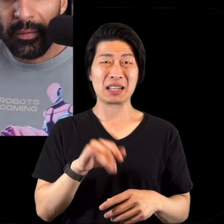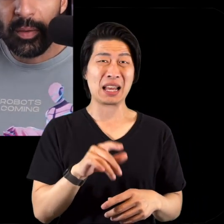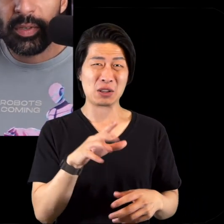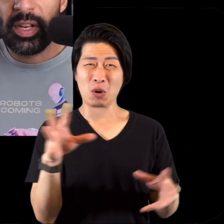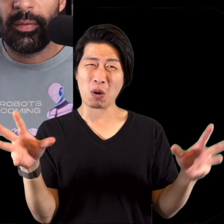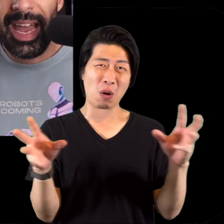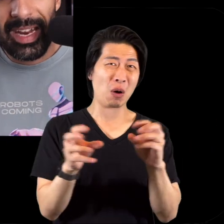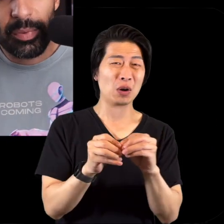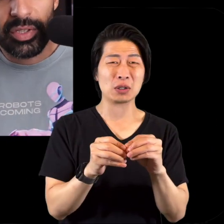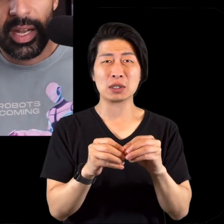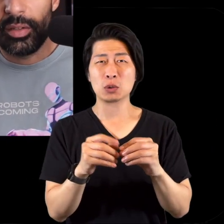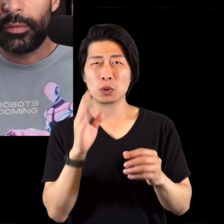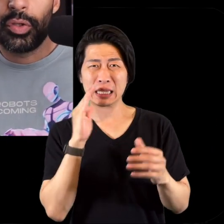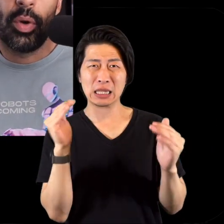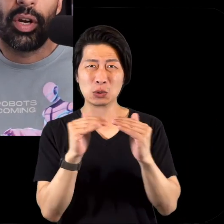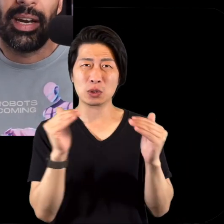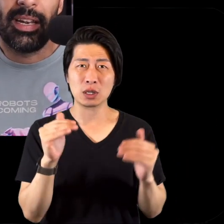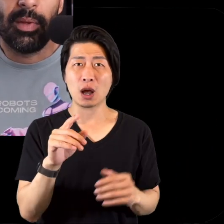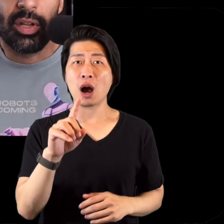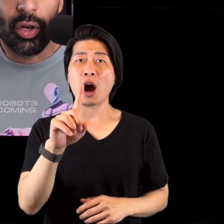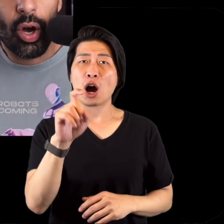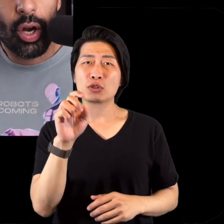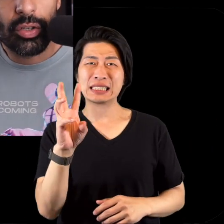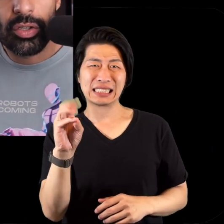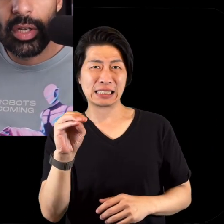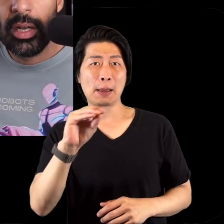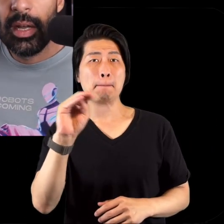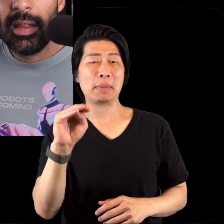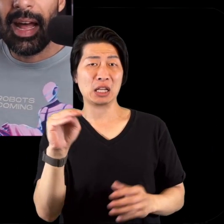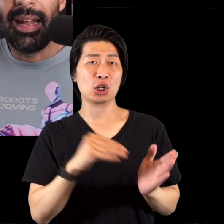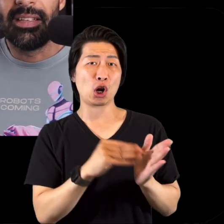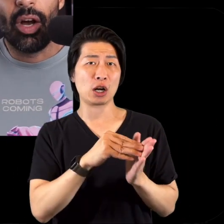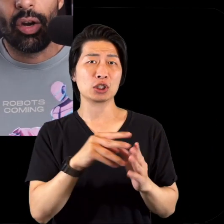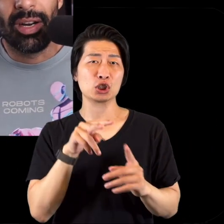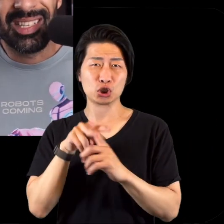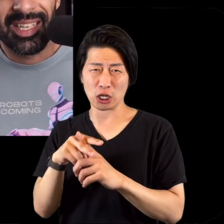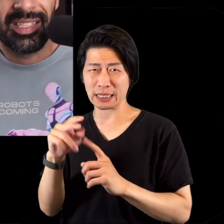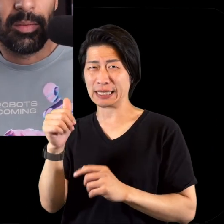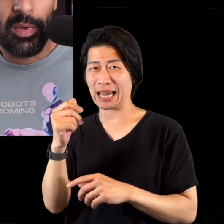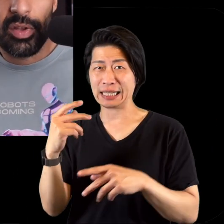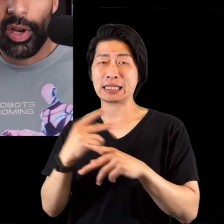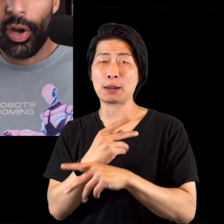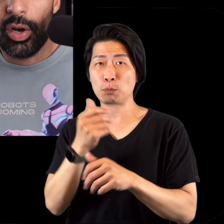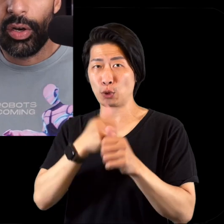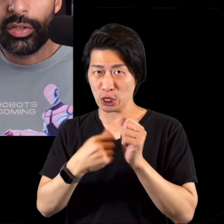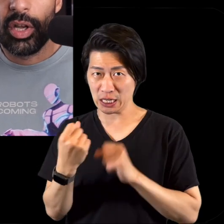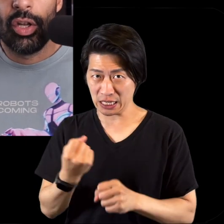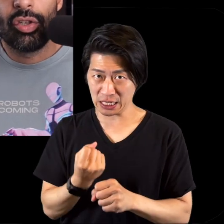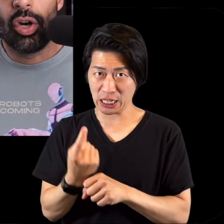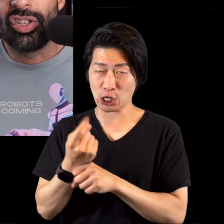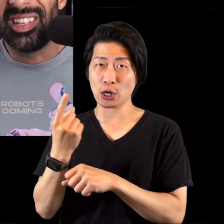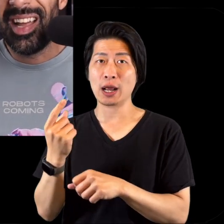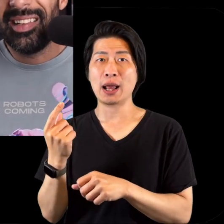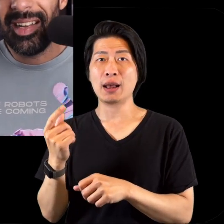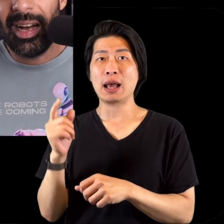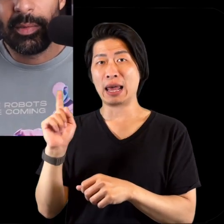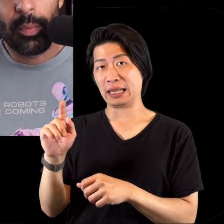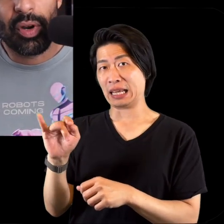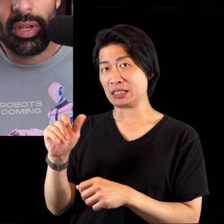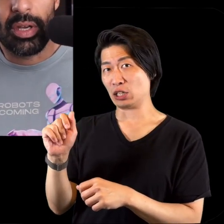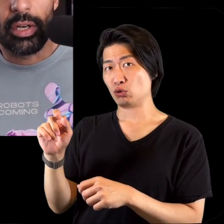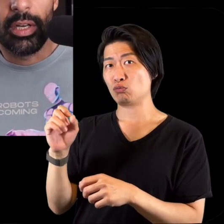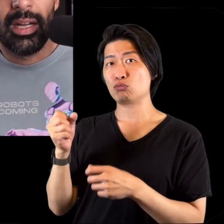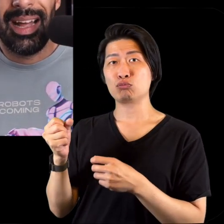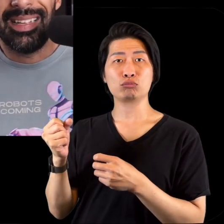So 50% of 80% of 290 million cars, that is 116 million cars charging 10 times